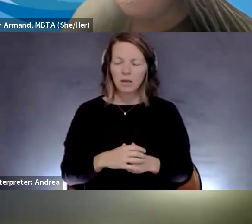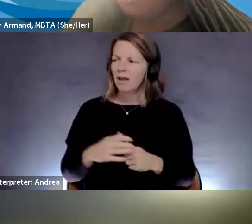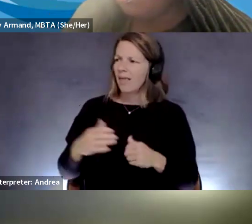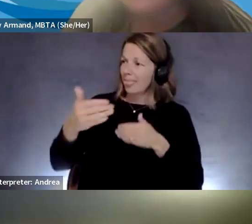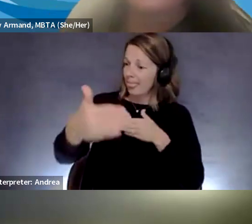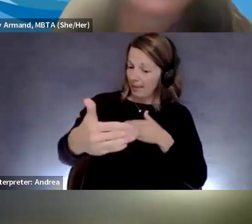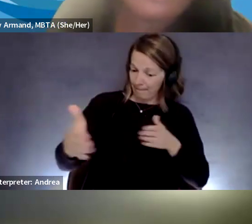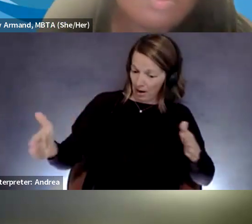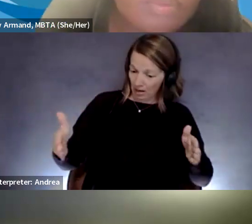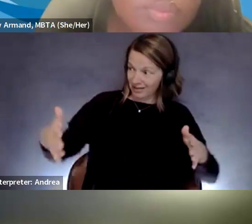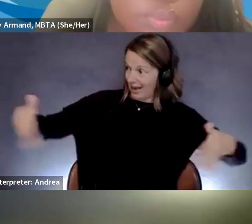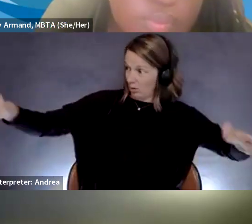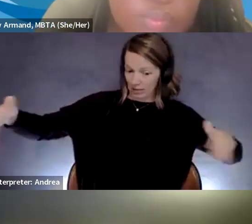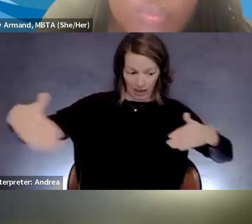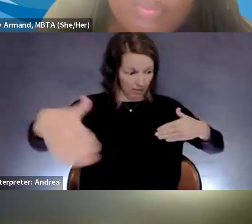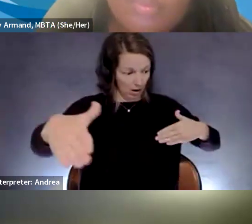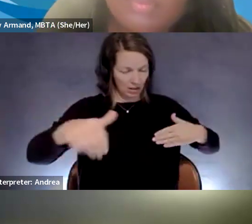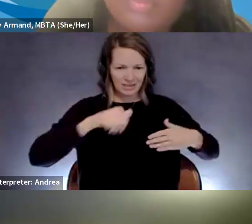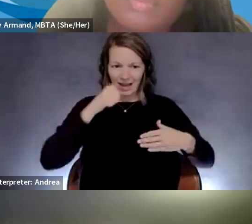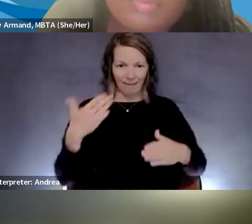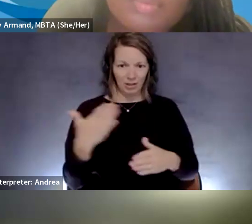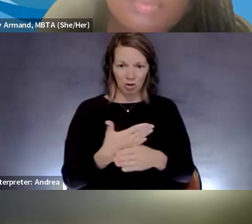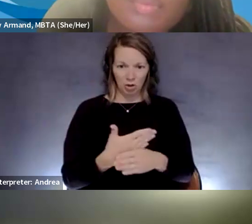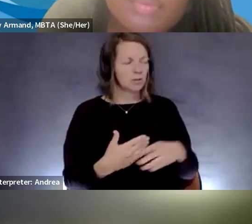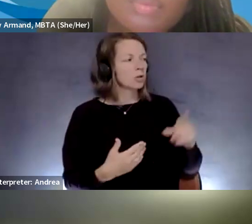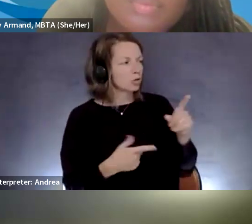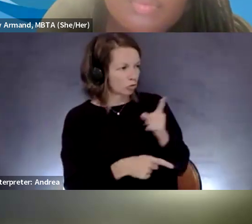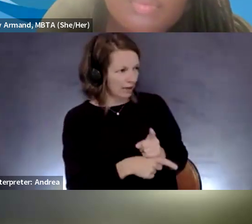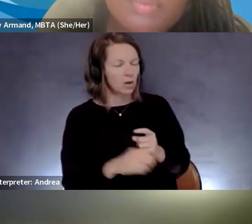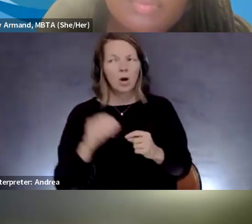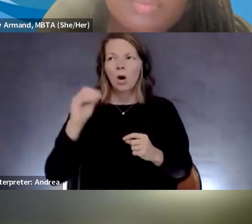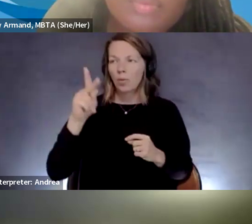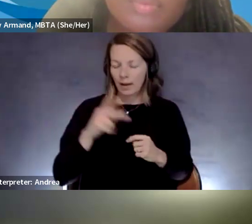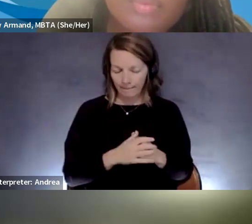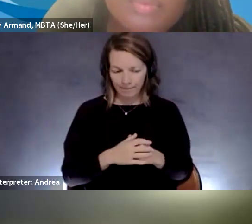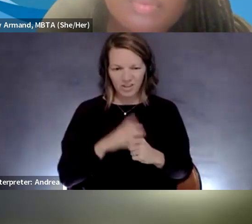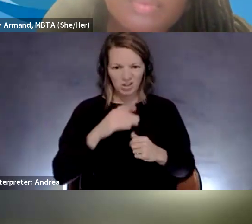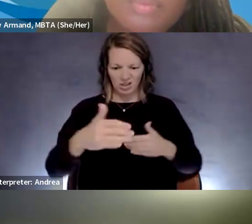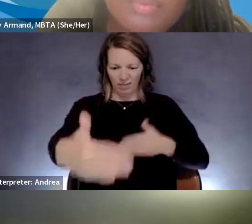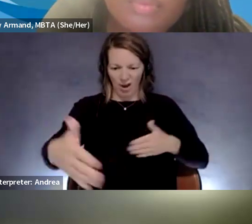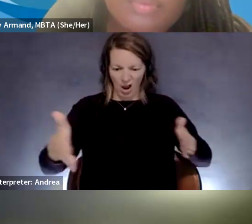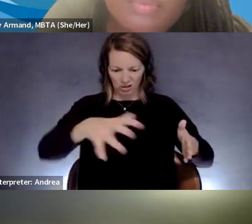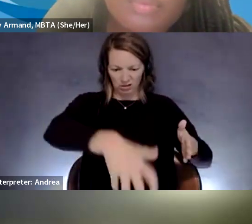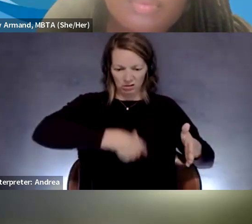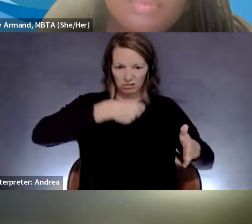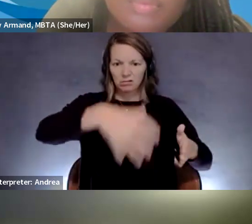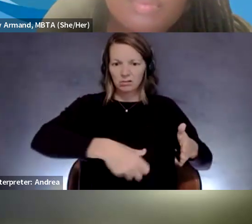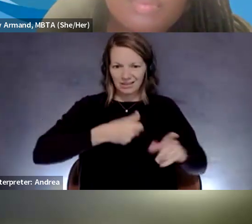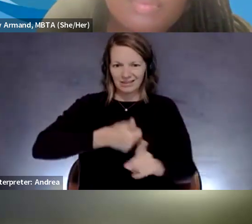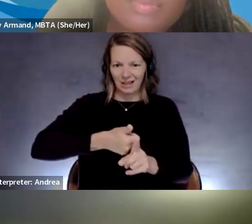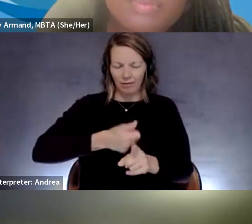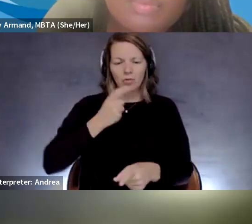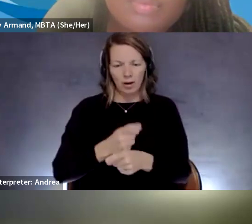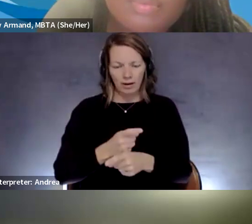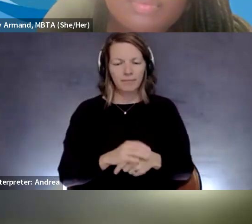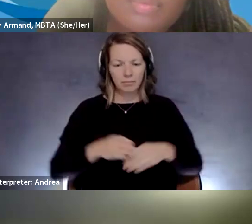is, outside the box is not being disturbed. Correct. Okay, other than the box, Within the putting the box. box in itself, right?